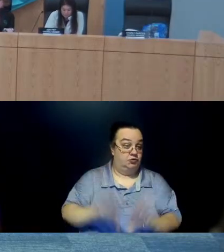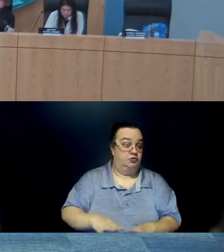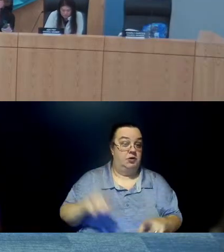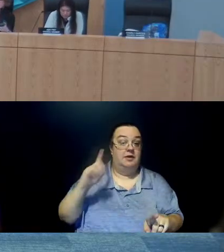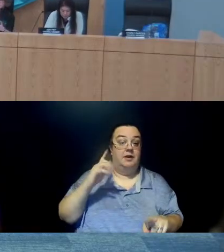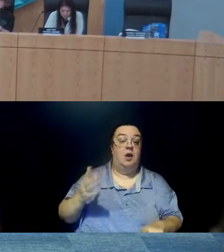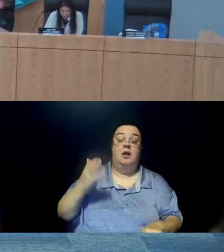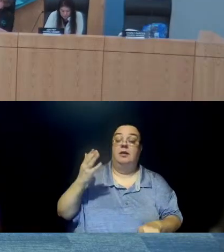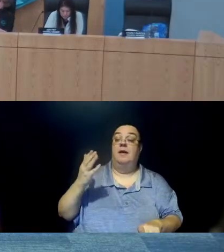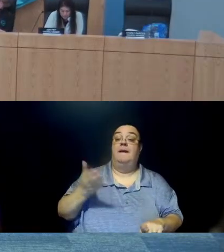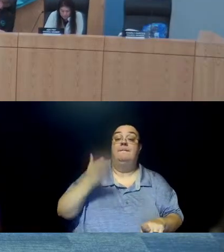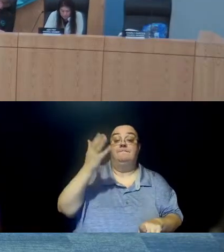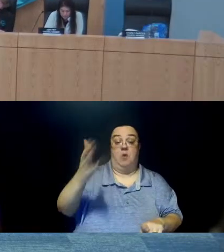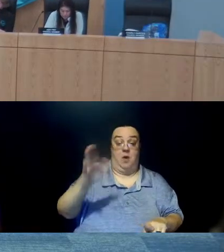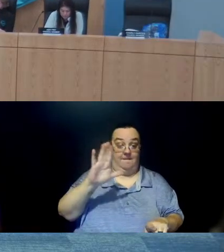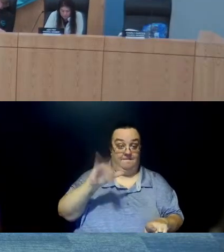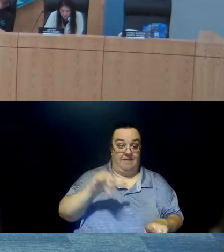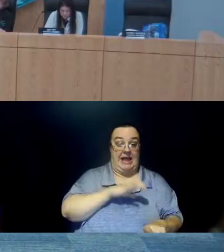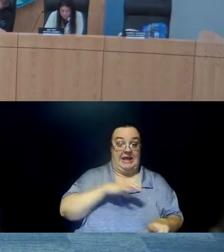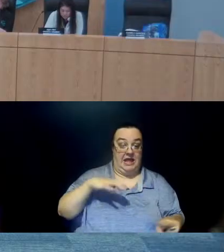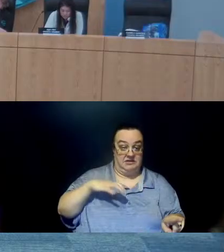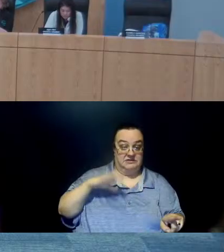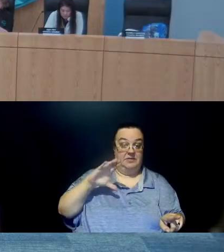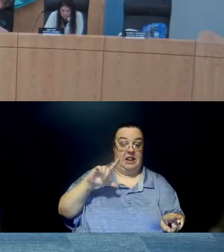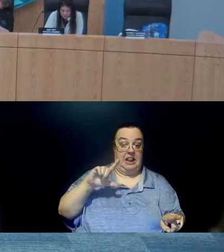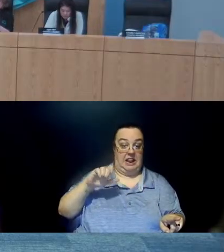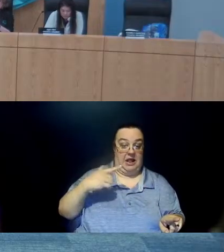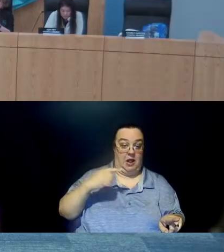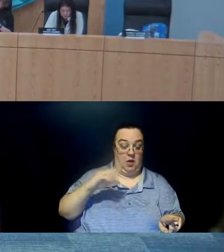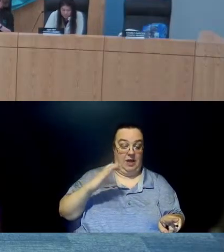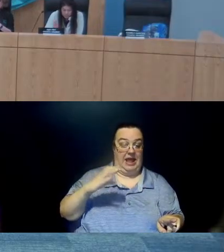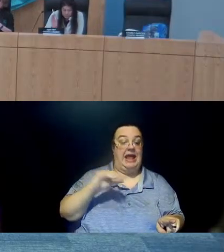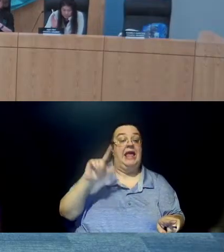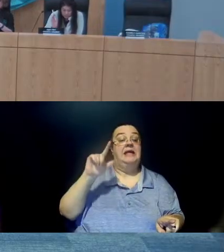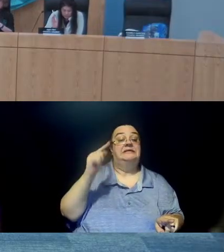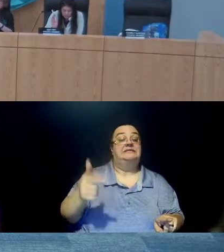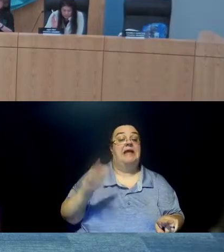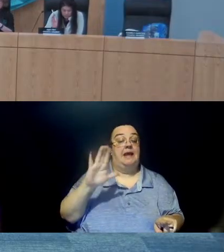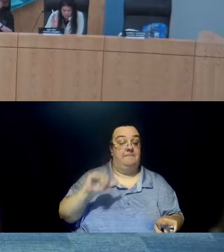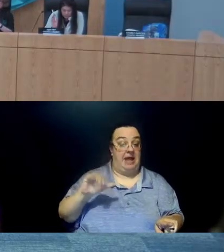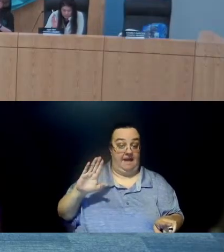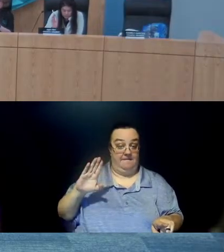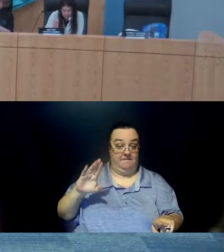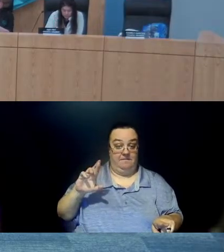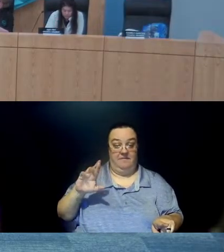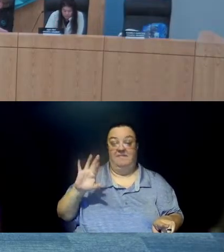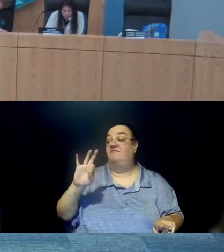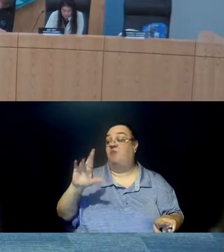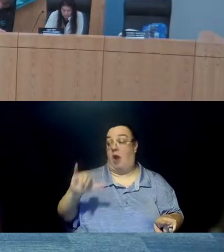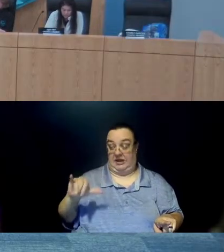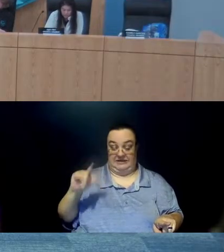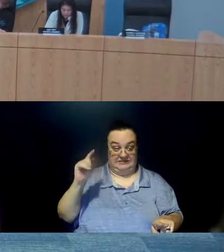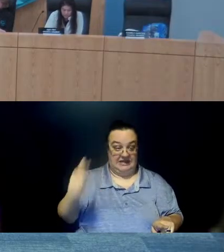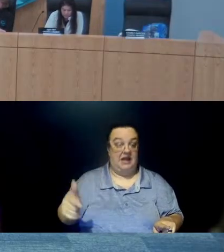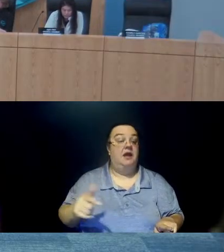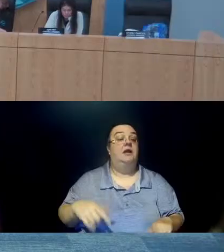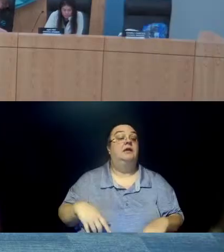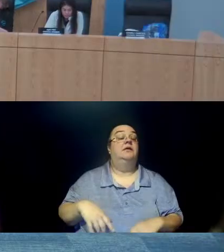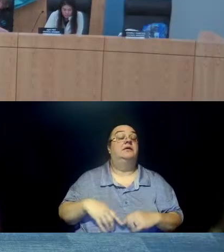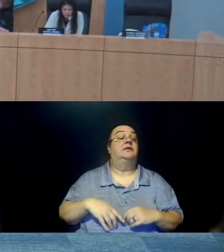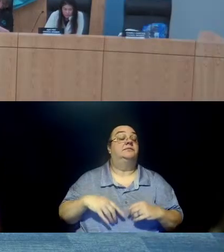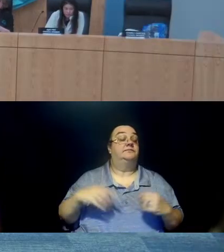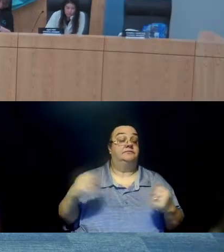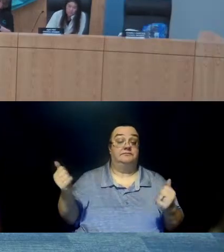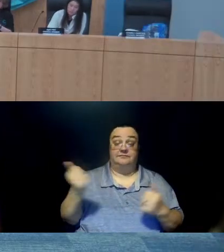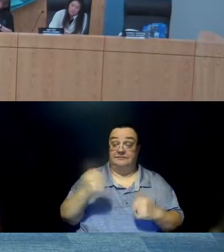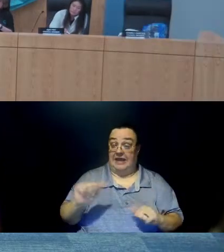It was made by Councilmember LeGloahec, and I believe seconded by Vice Mayor Briner? Oh, Councilmember Fry. Seconded by Councilmember Fry. Is there